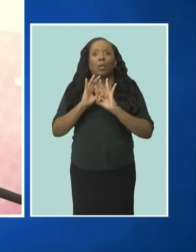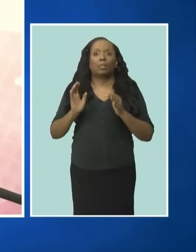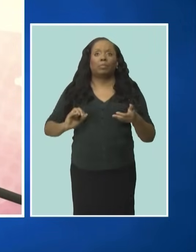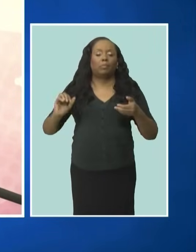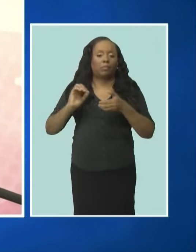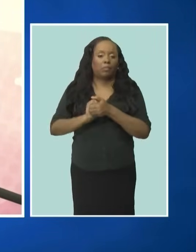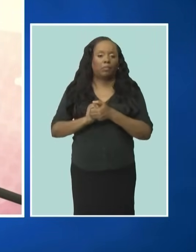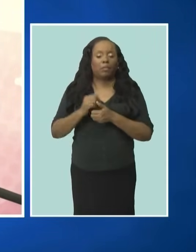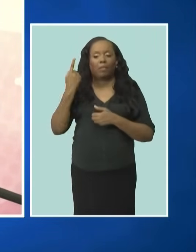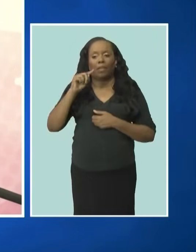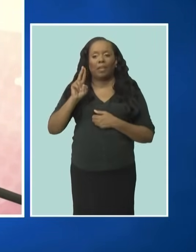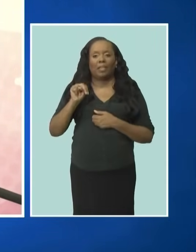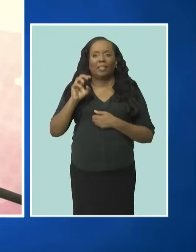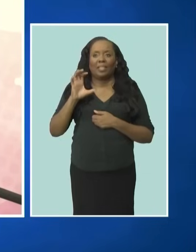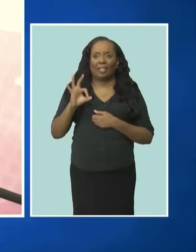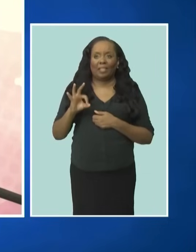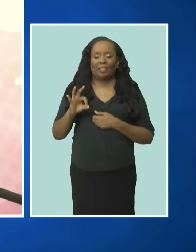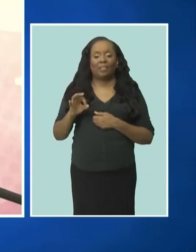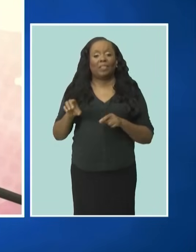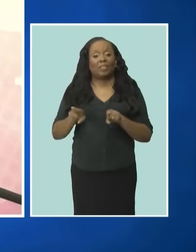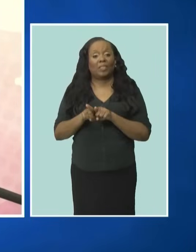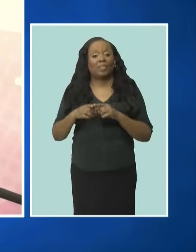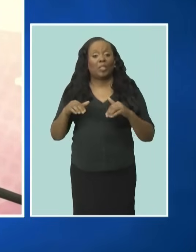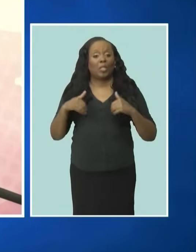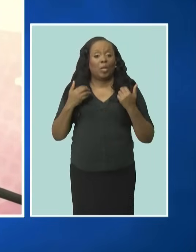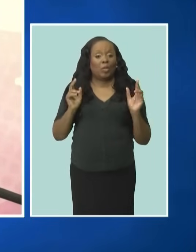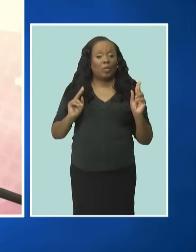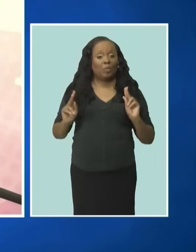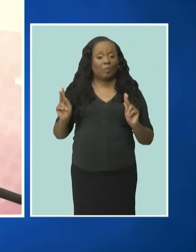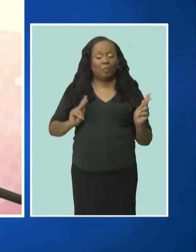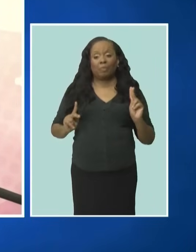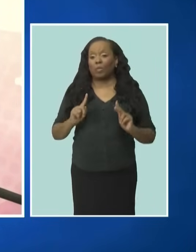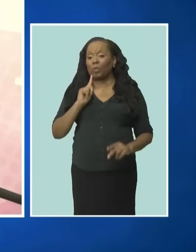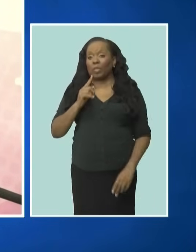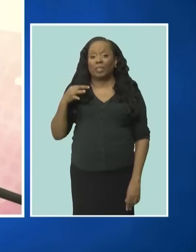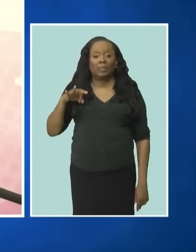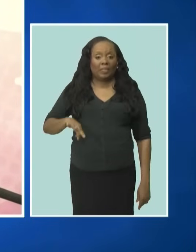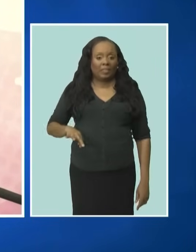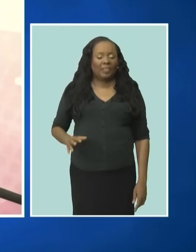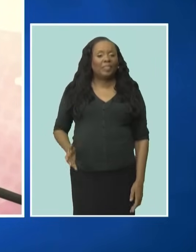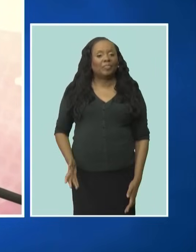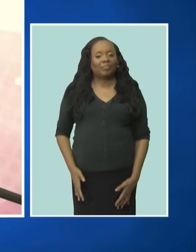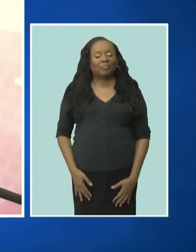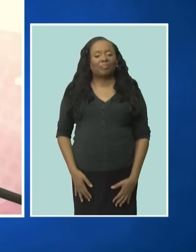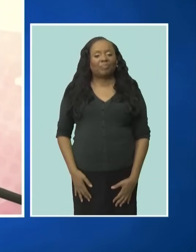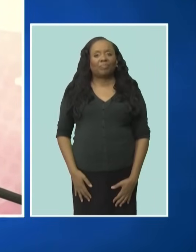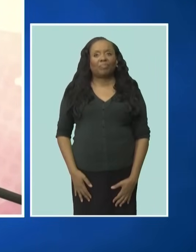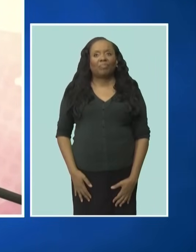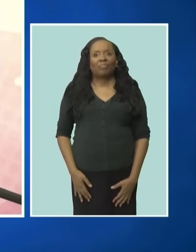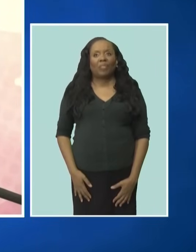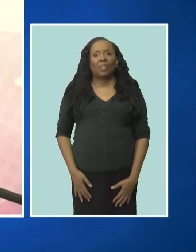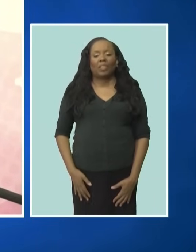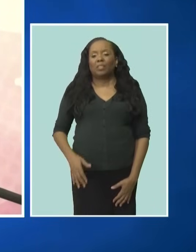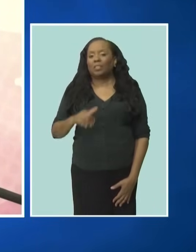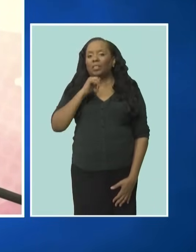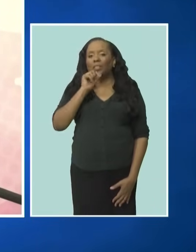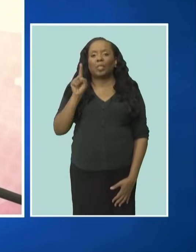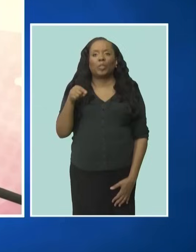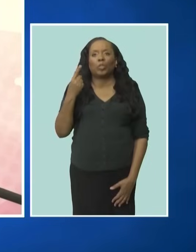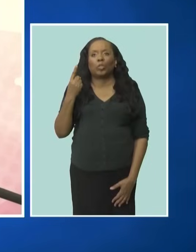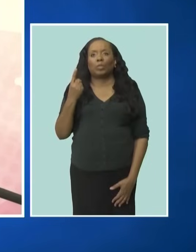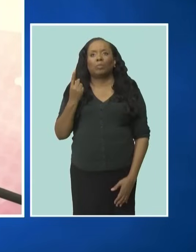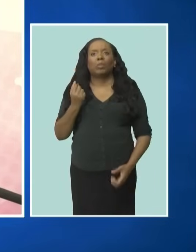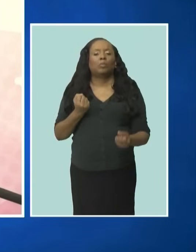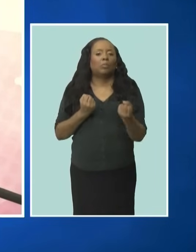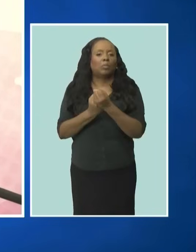to the NCF and to the young people here who directly benefit from it. It's not just about sponsorship, it